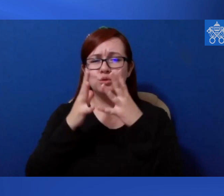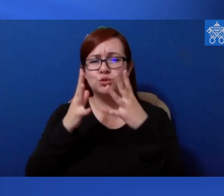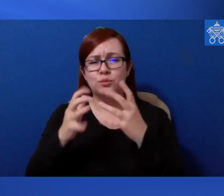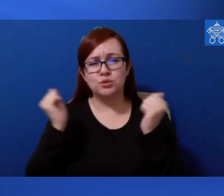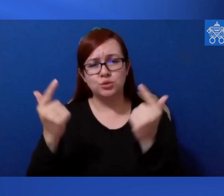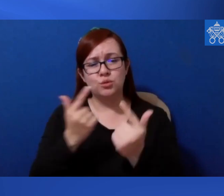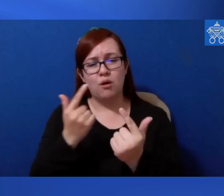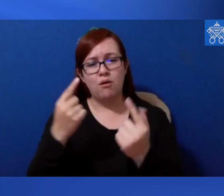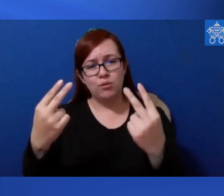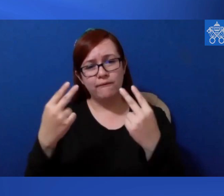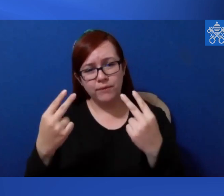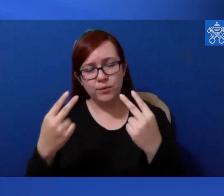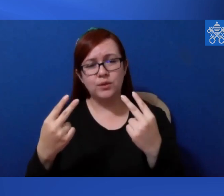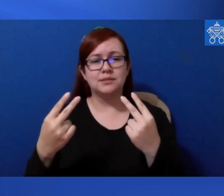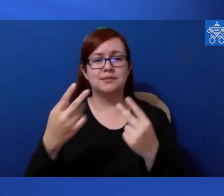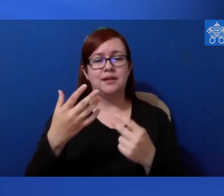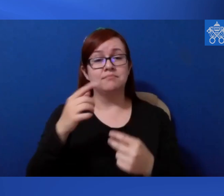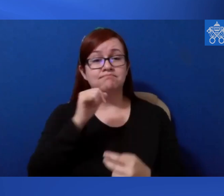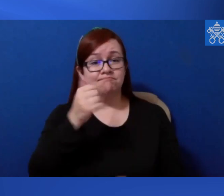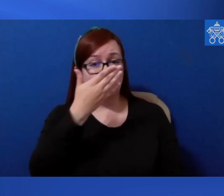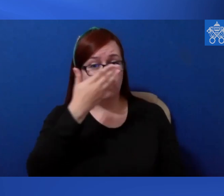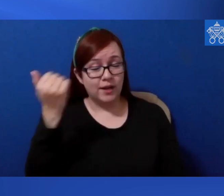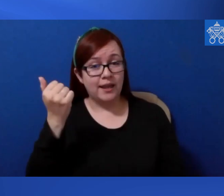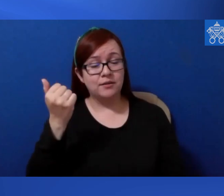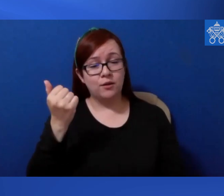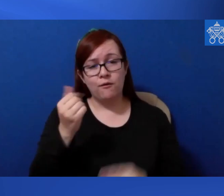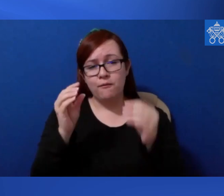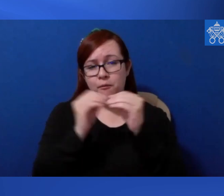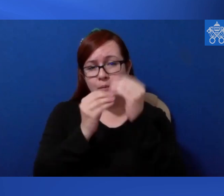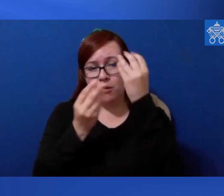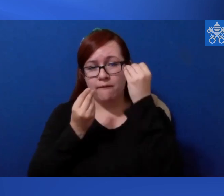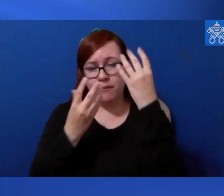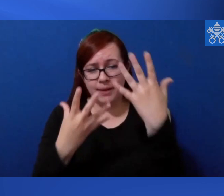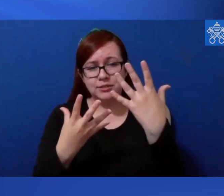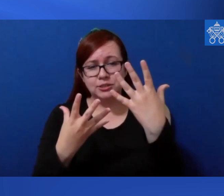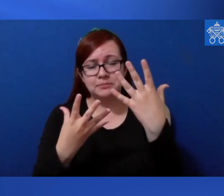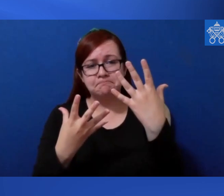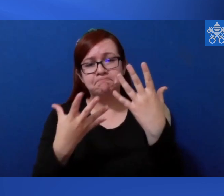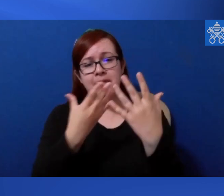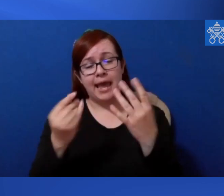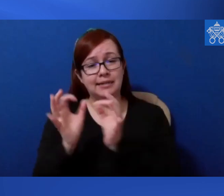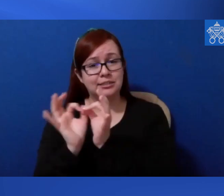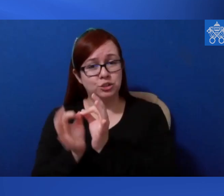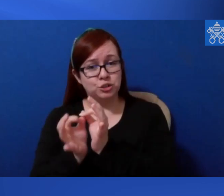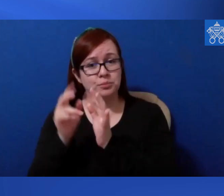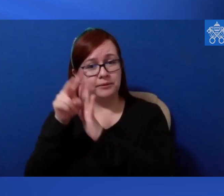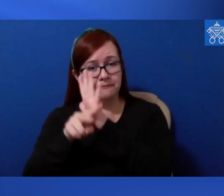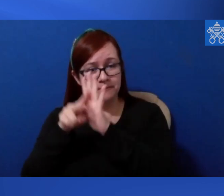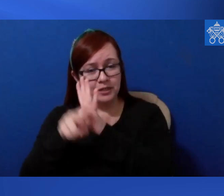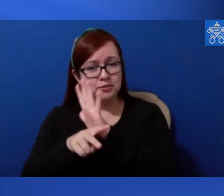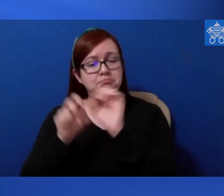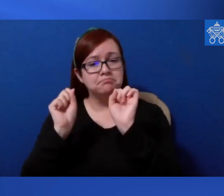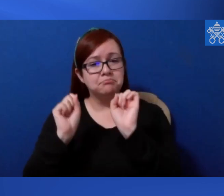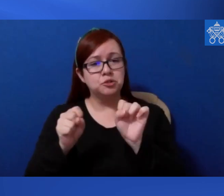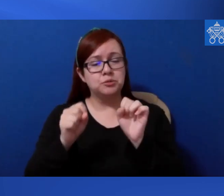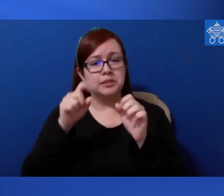you joining us through Catholic TV, Catholic Faith Network, Shalom World Television Networks, USA, EWTN TV, Salt and Light